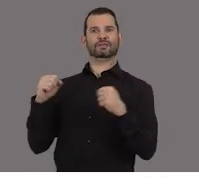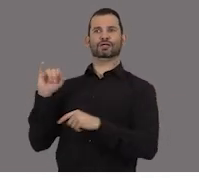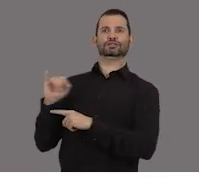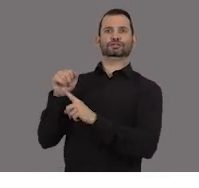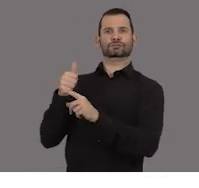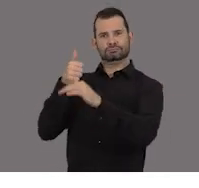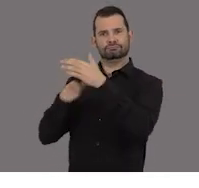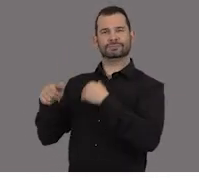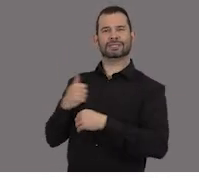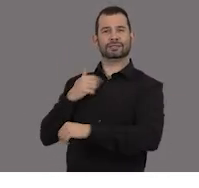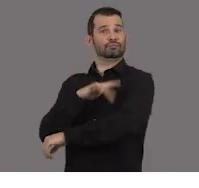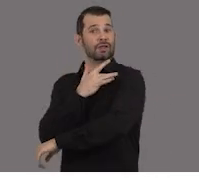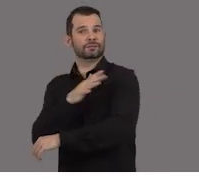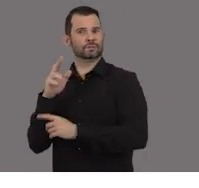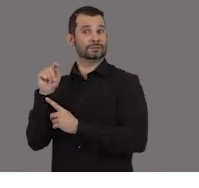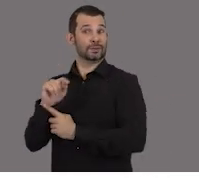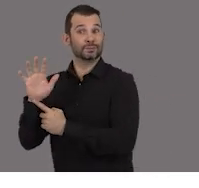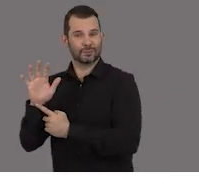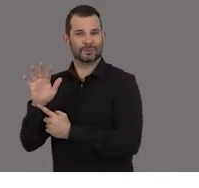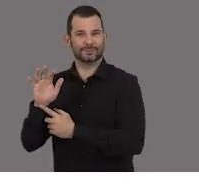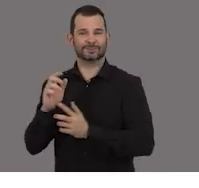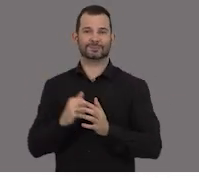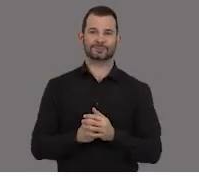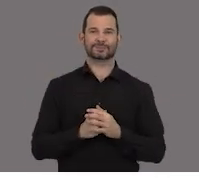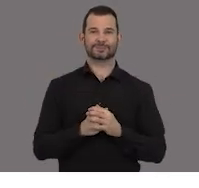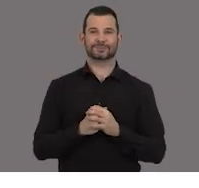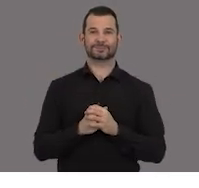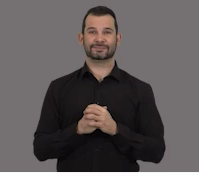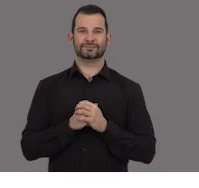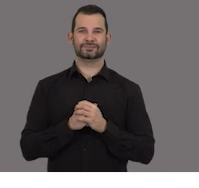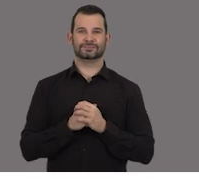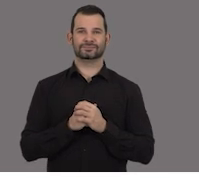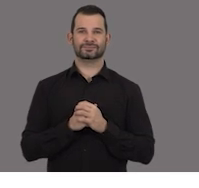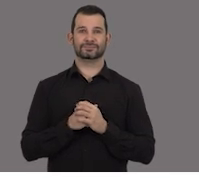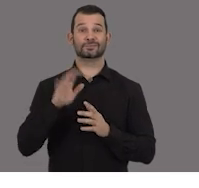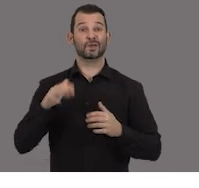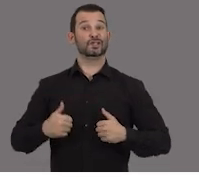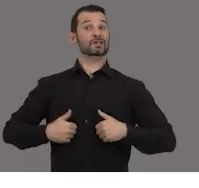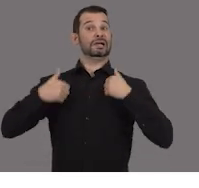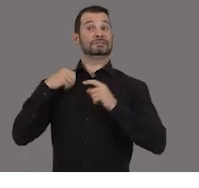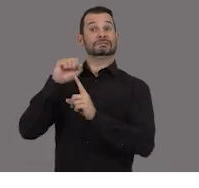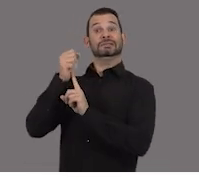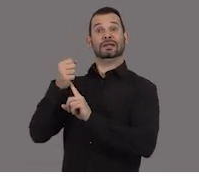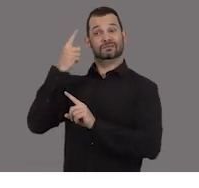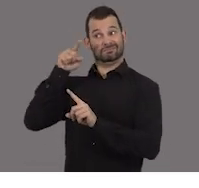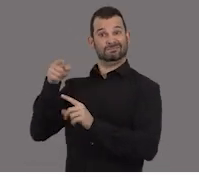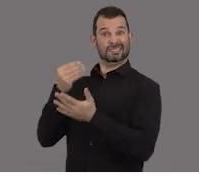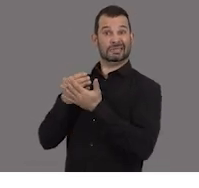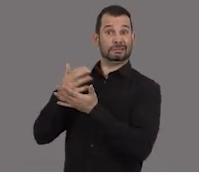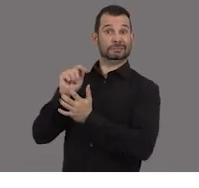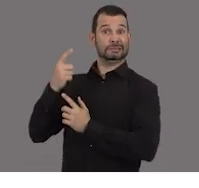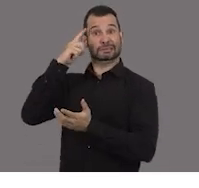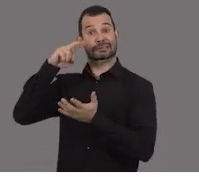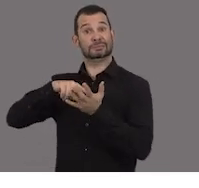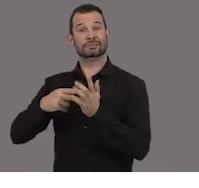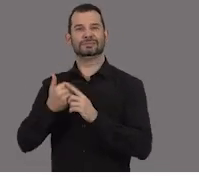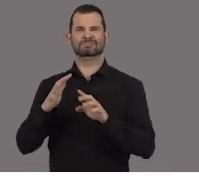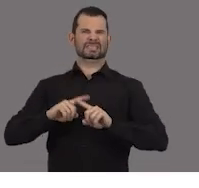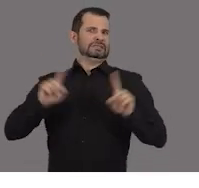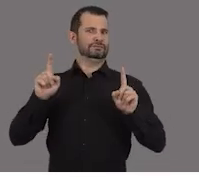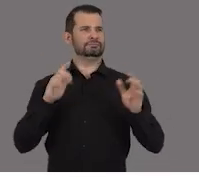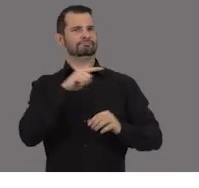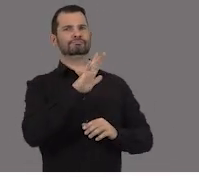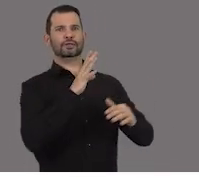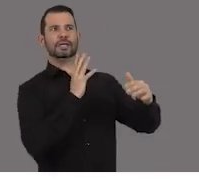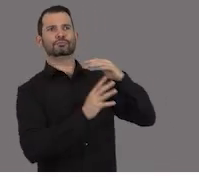health insurance with a Canadian province or territory. Your residency status for income